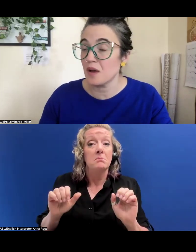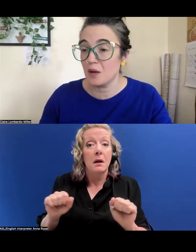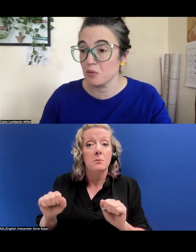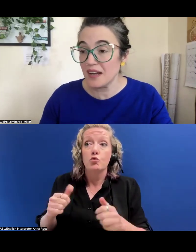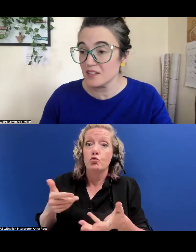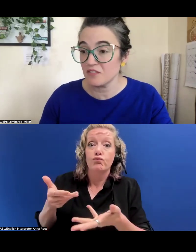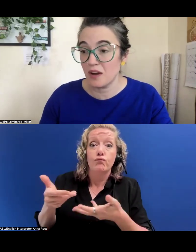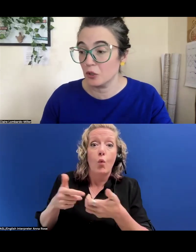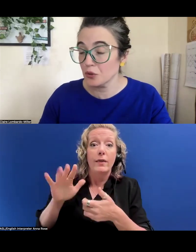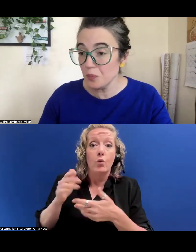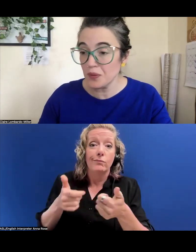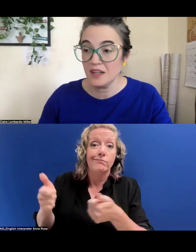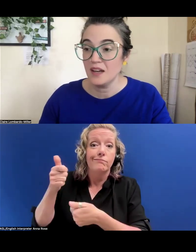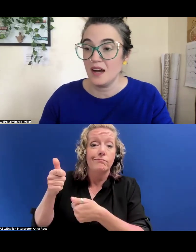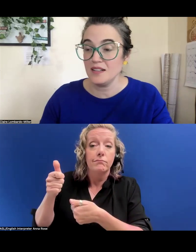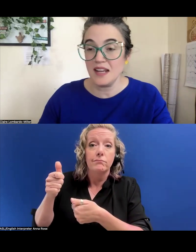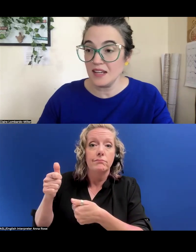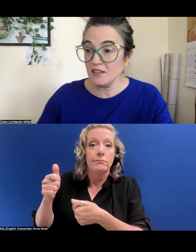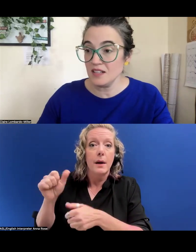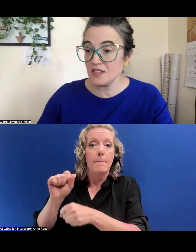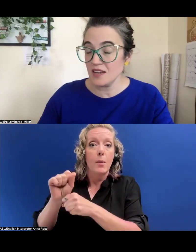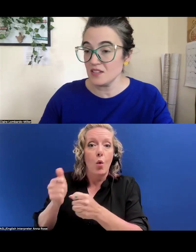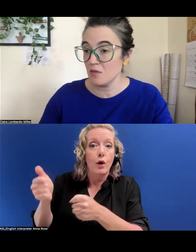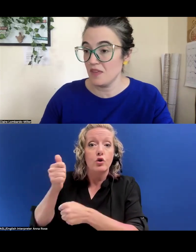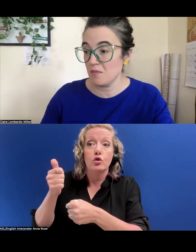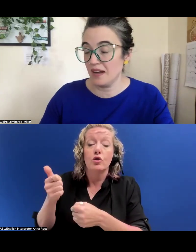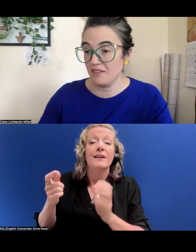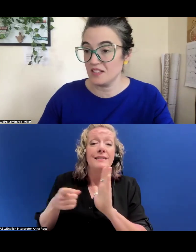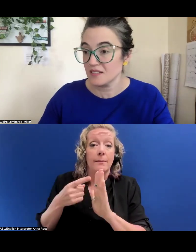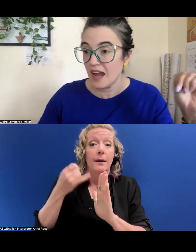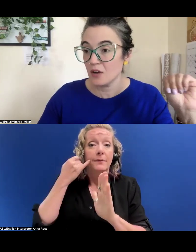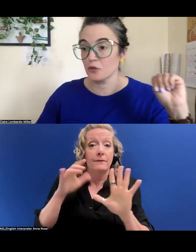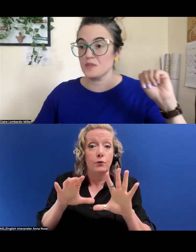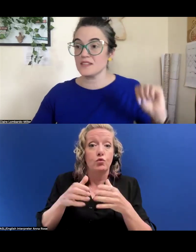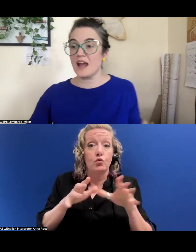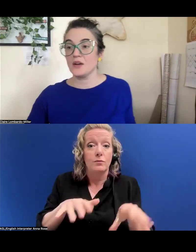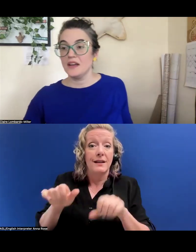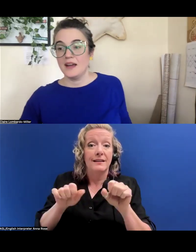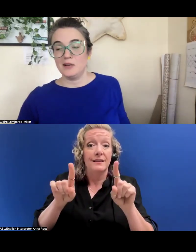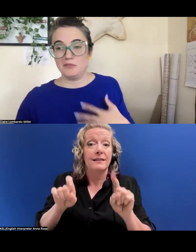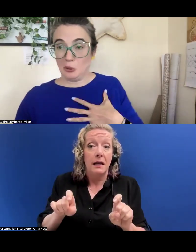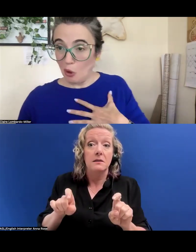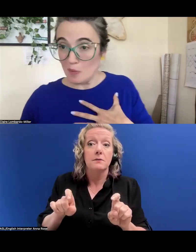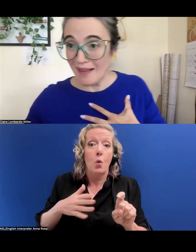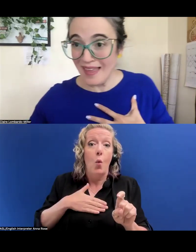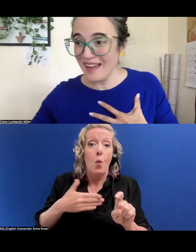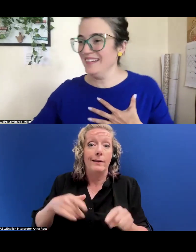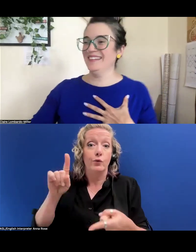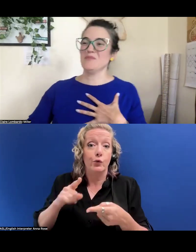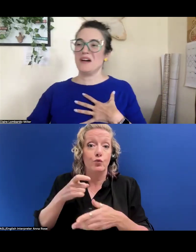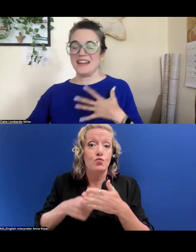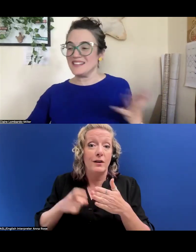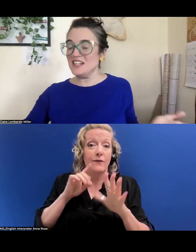there's breaks if you have a group taking these tests. They might have a discount, a group discount. Don't quote me on